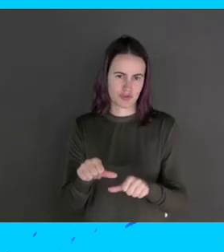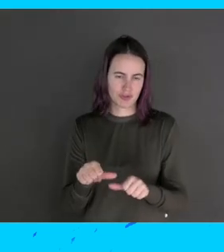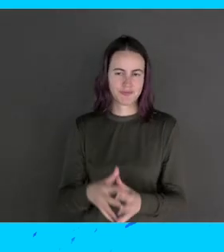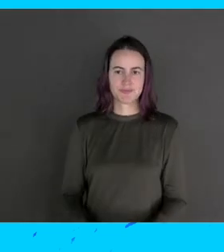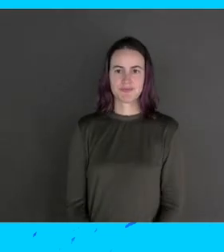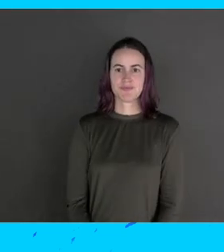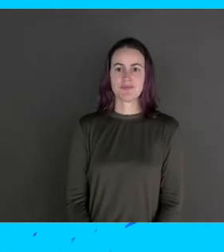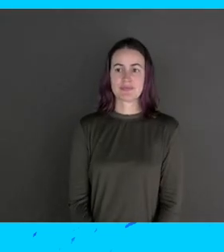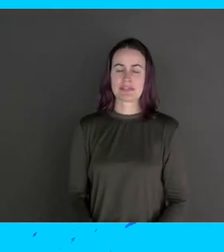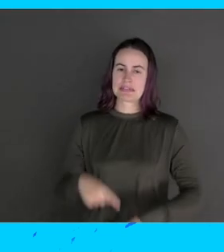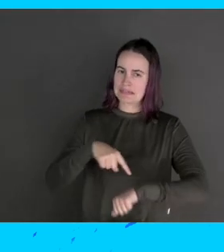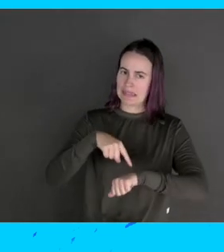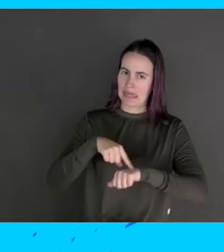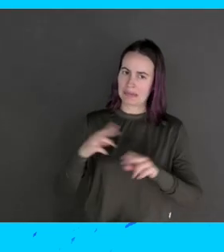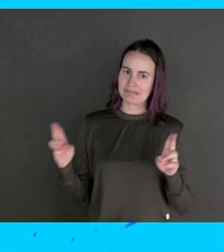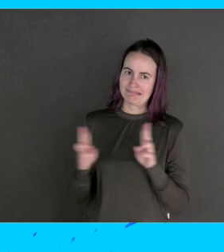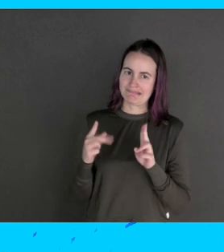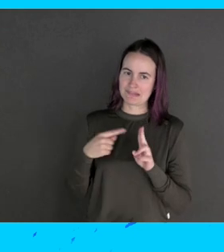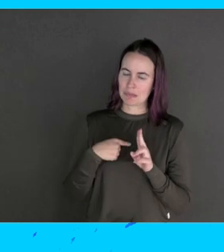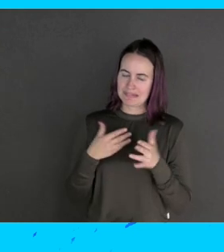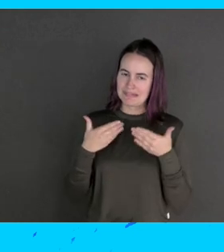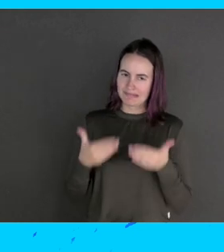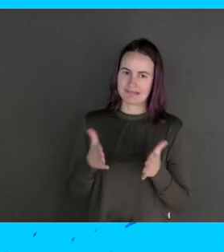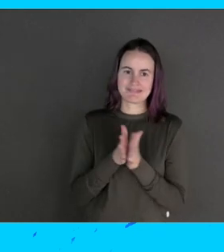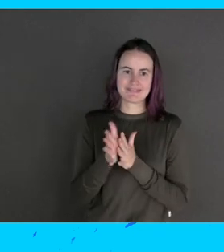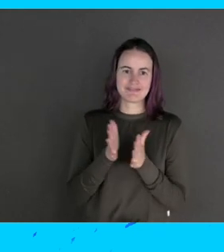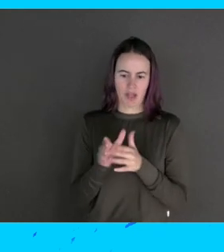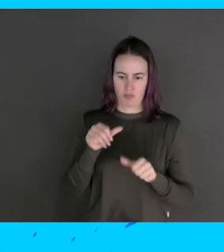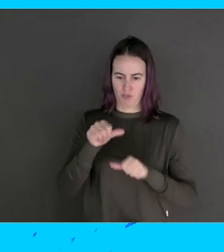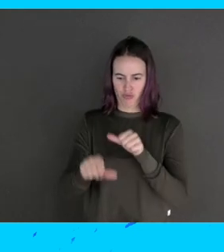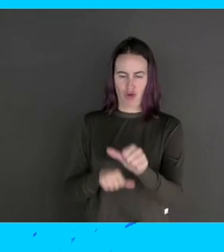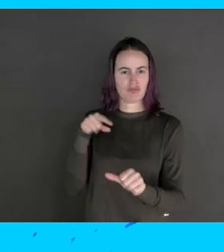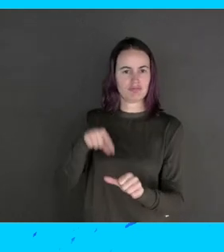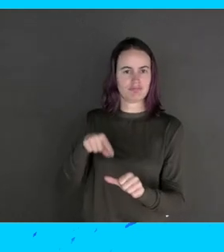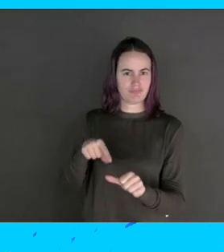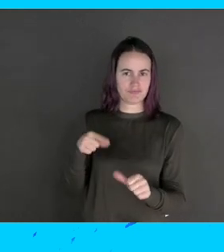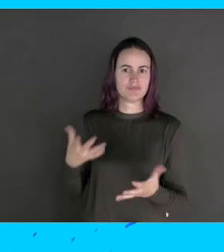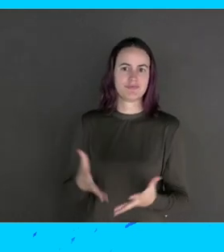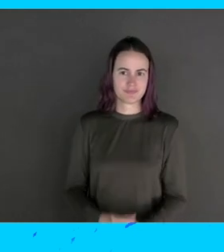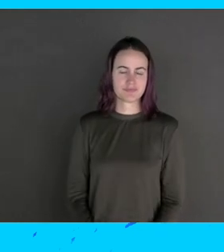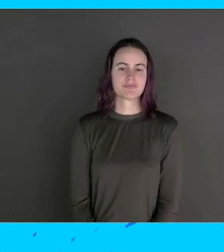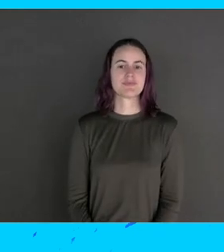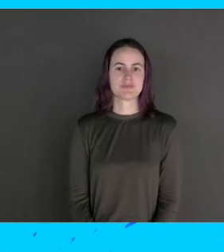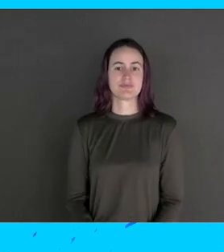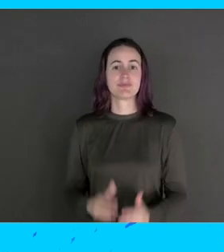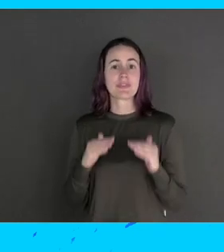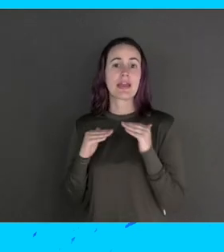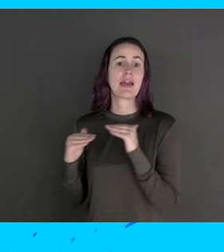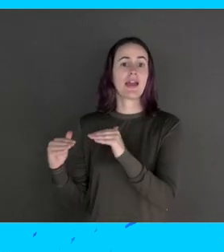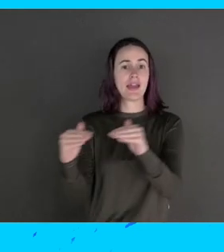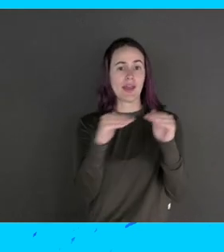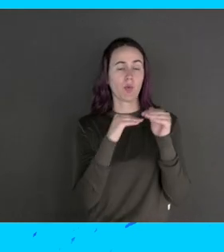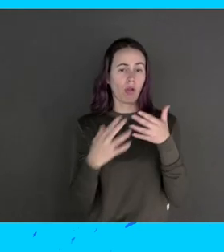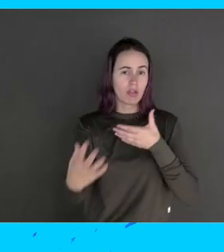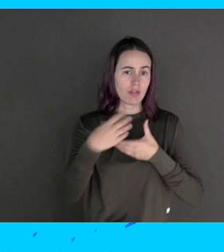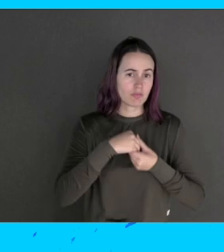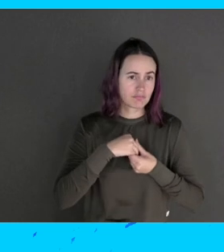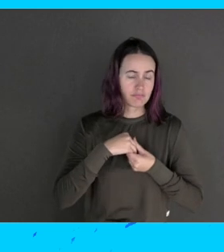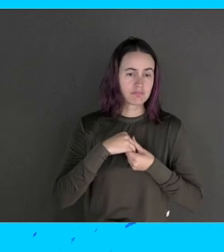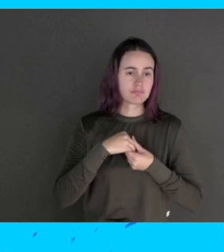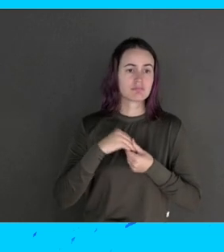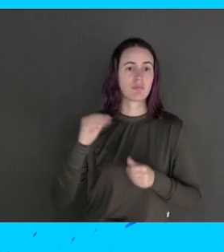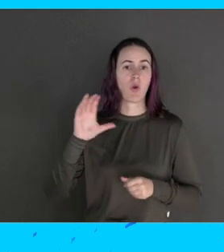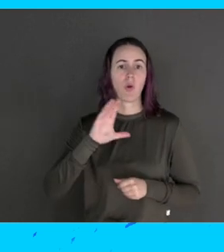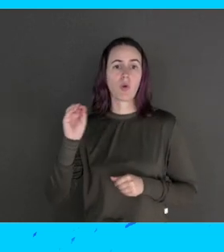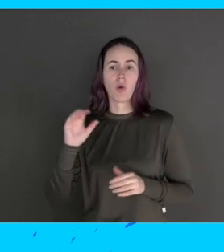on time. So this idea of equitable youth engagement and co-leadership is really meant to be a new way that we in our field